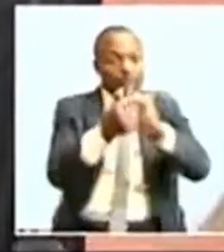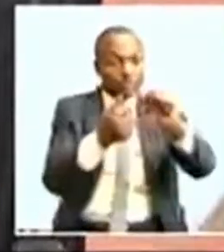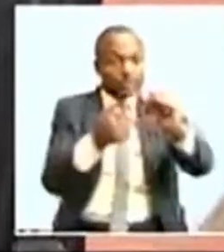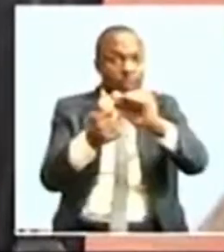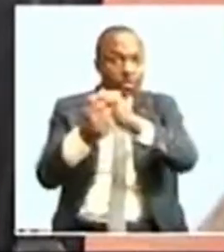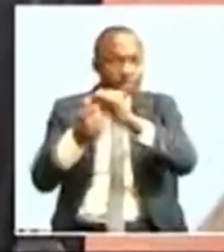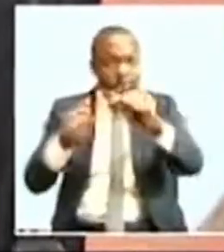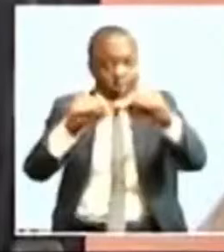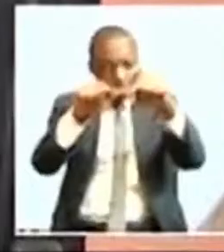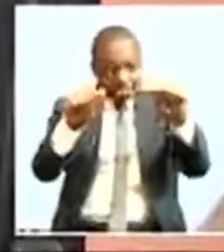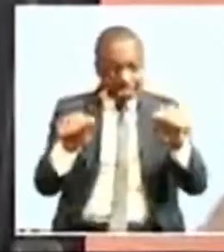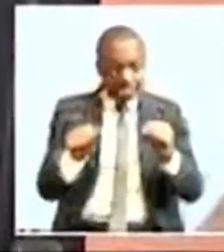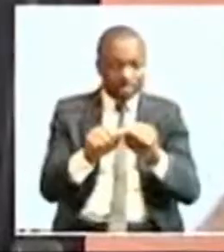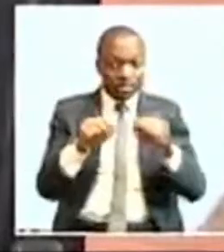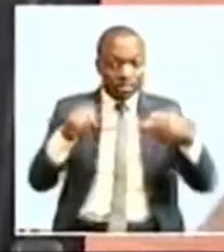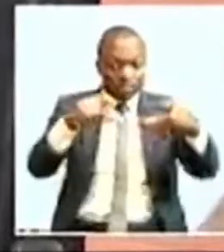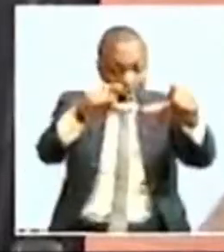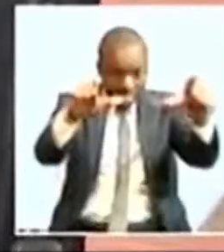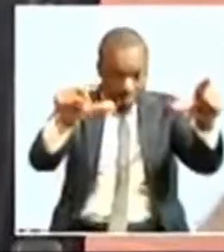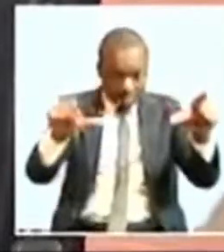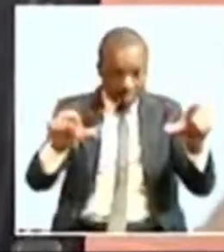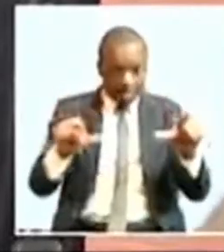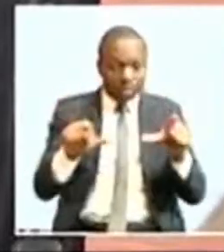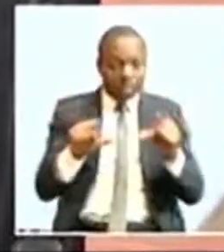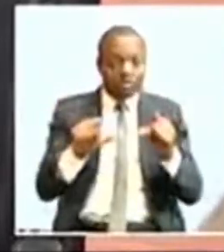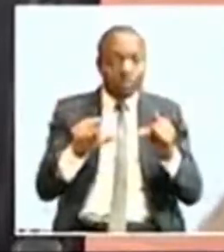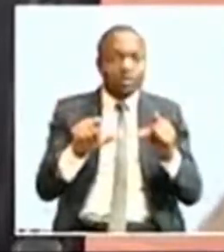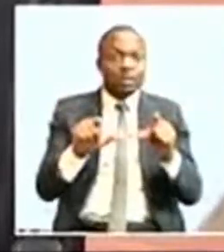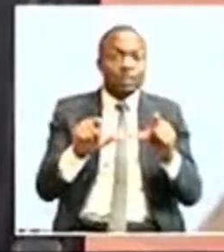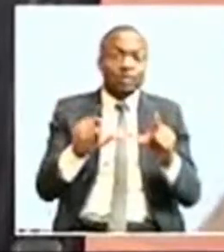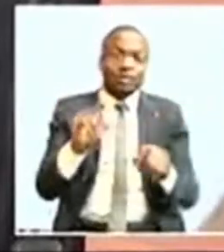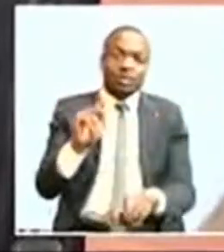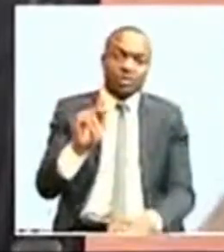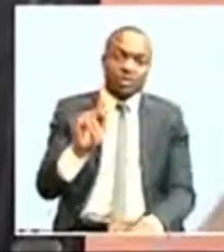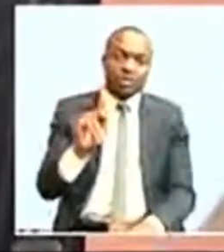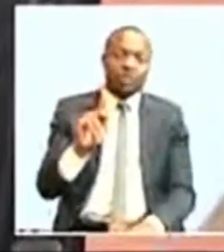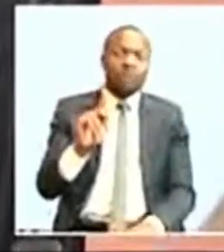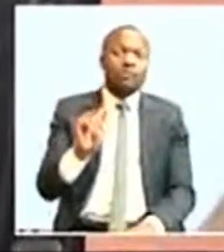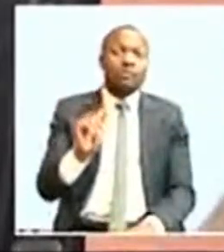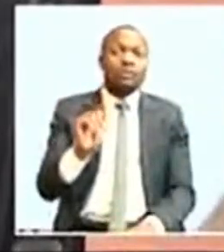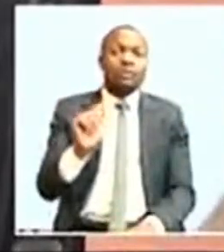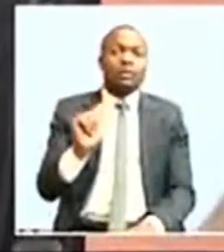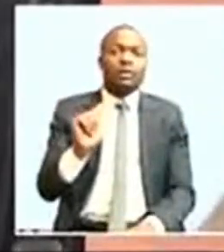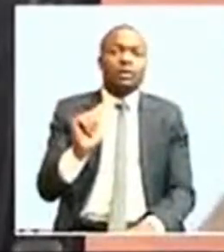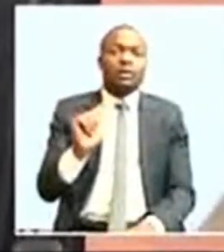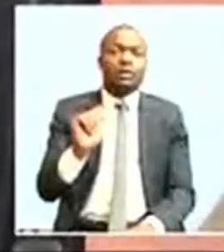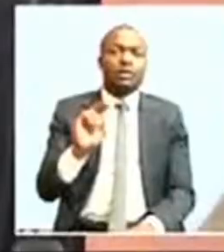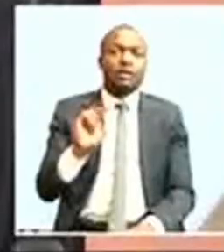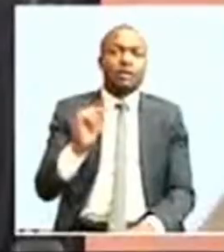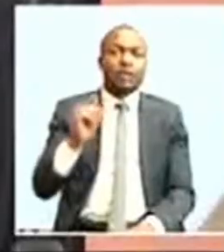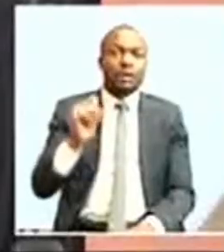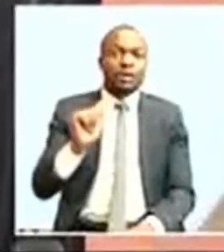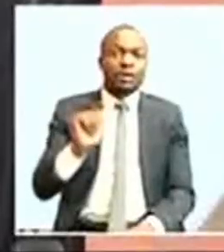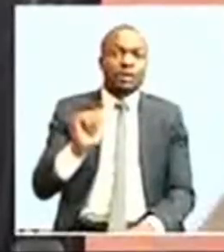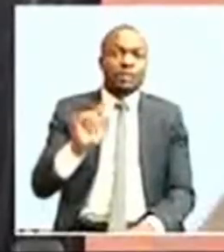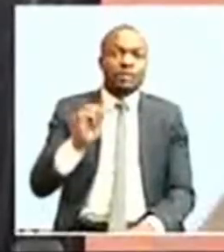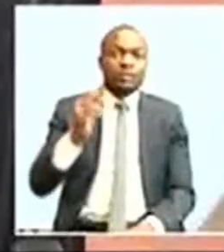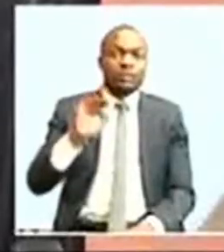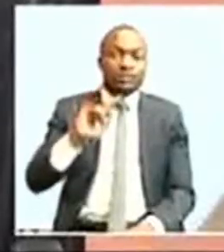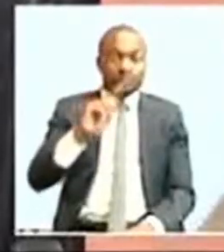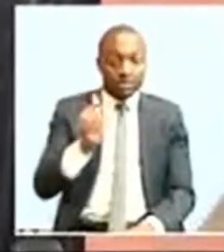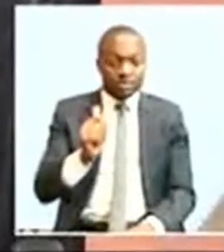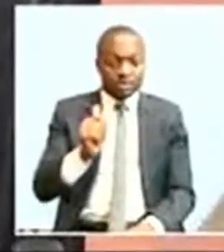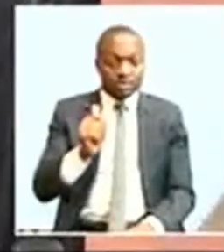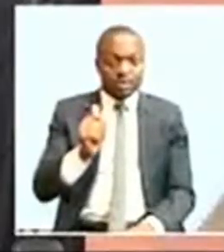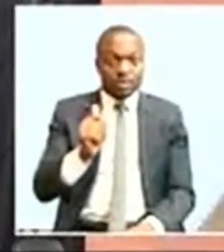Lake Tanganyika and Zambezi River. So if we implemented this as Zambia